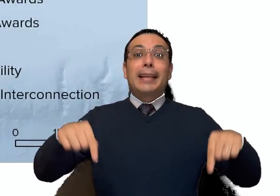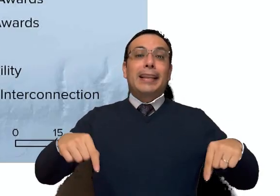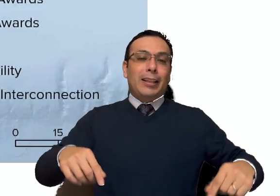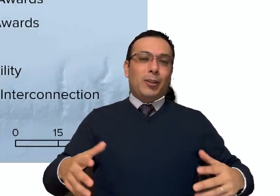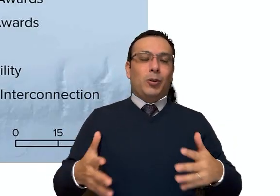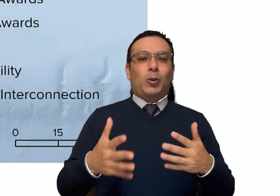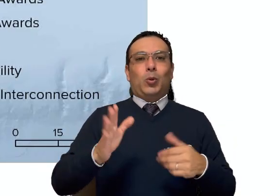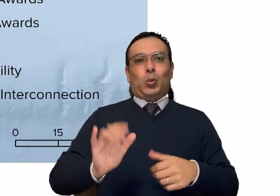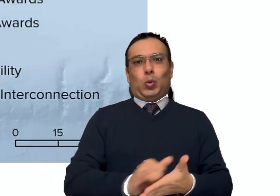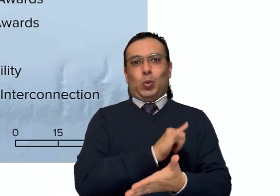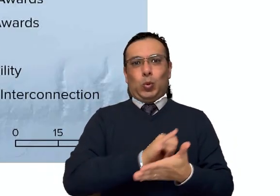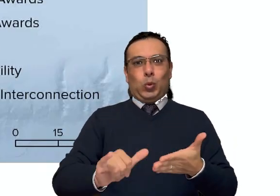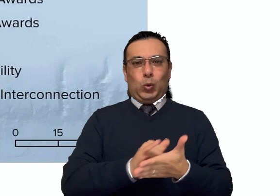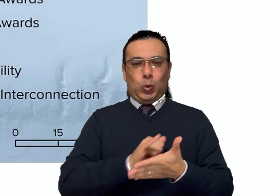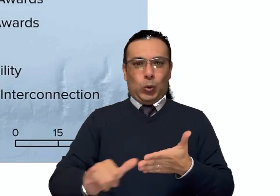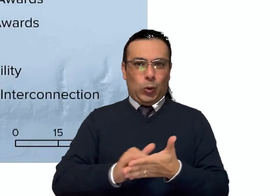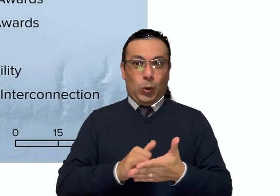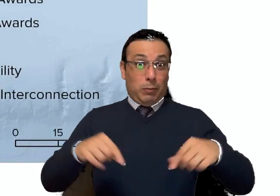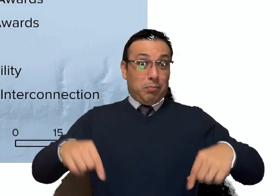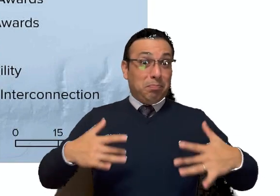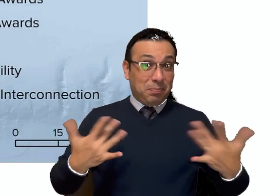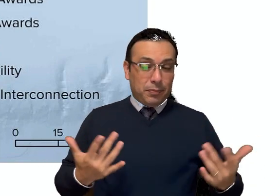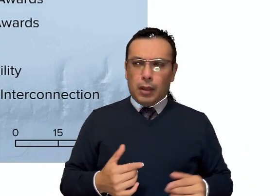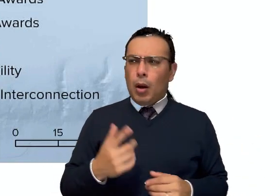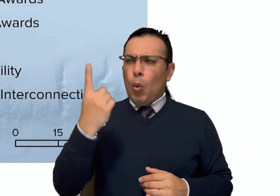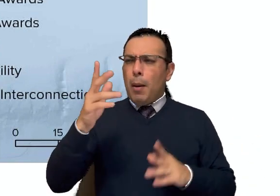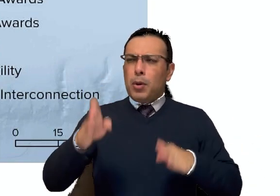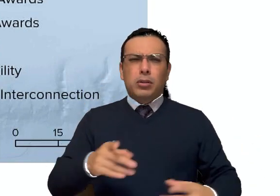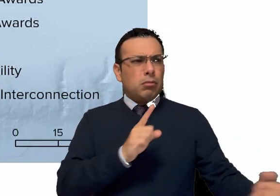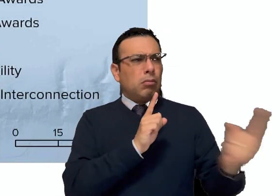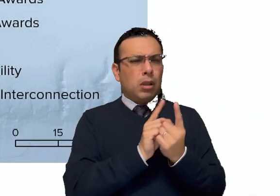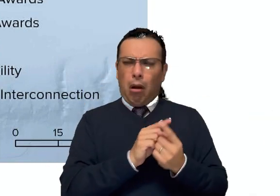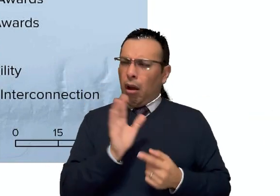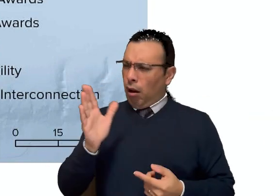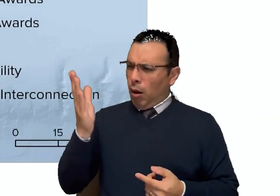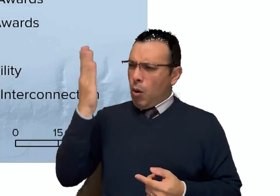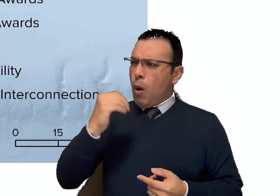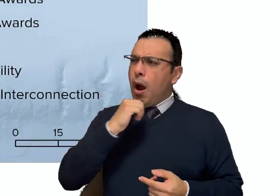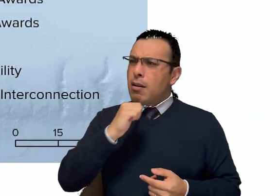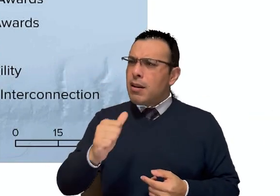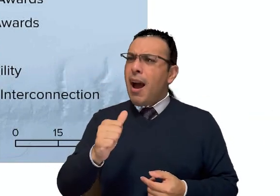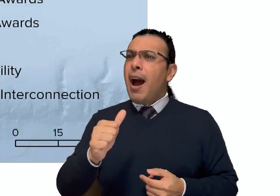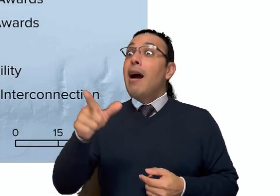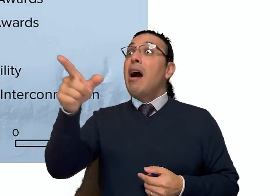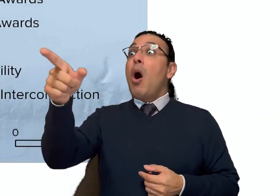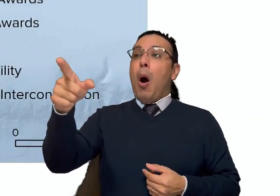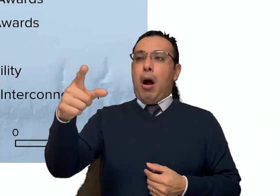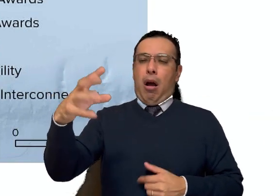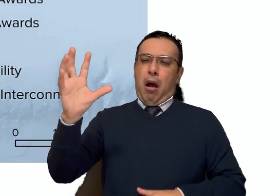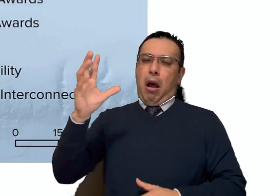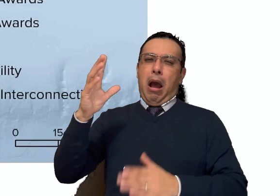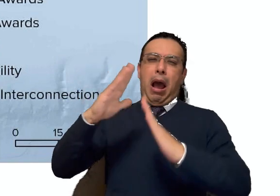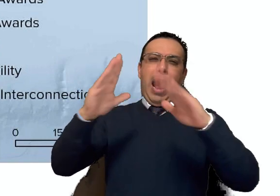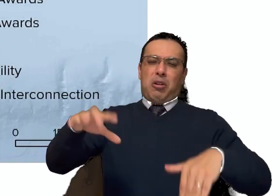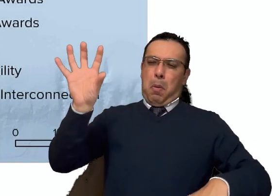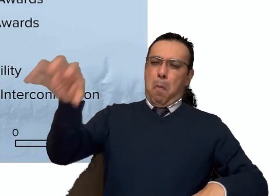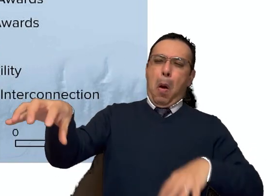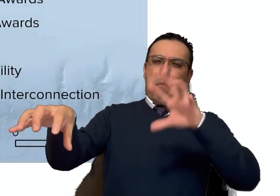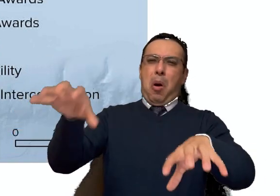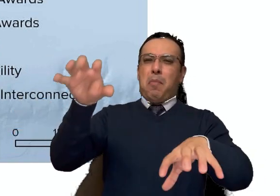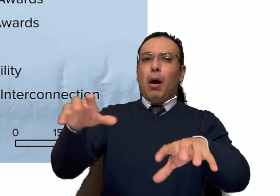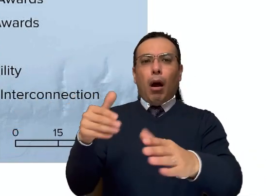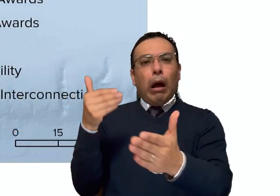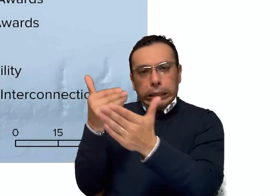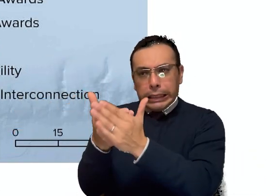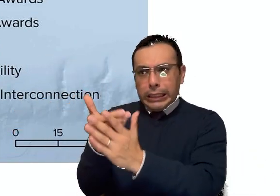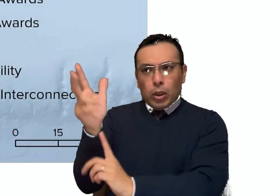York. It's not, somebody said to me a couple weeks ago, why don't they put them off of the coast with the big mansions, you know, in